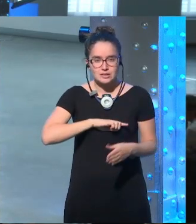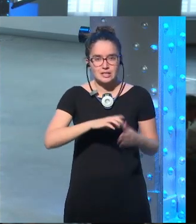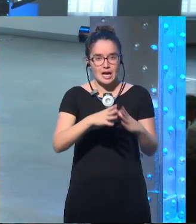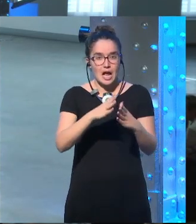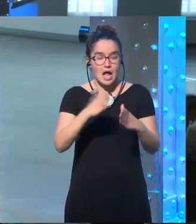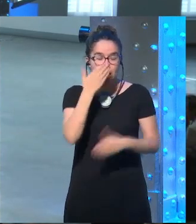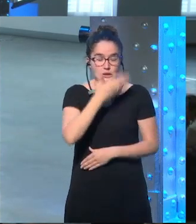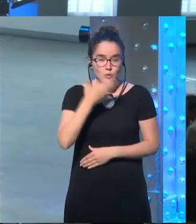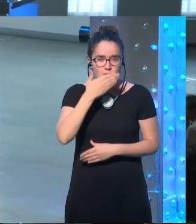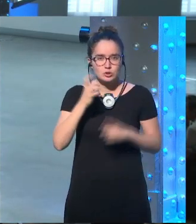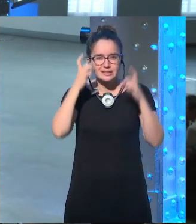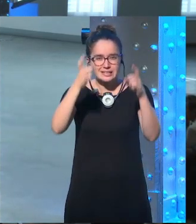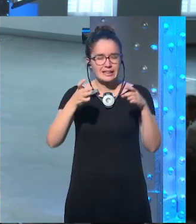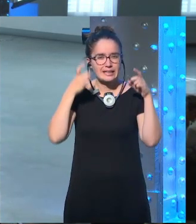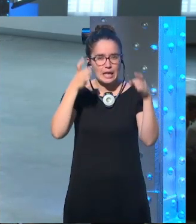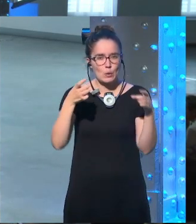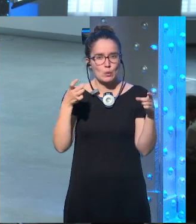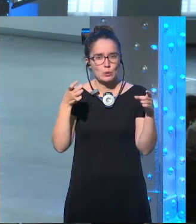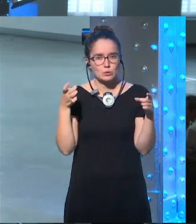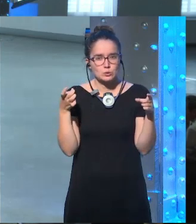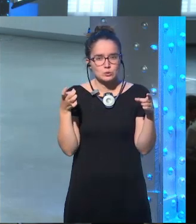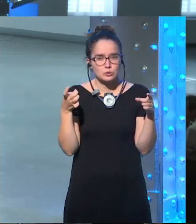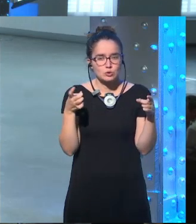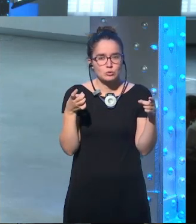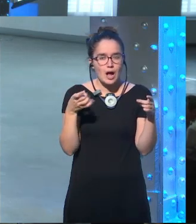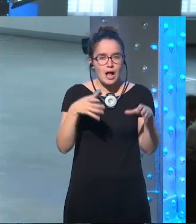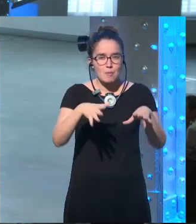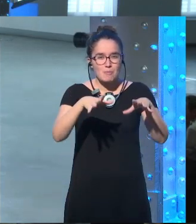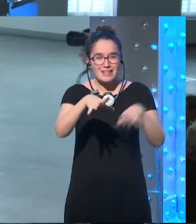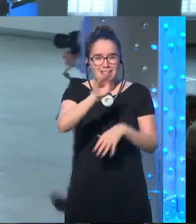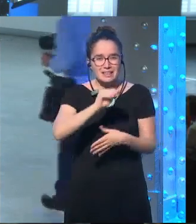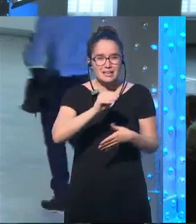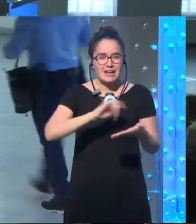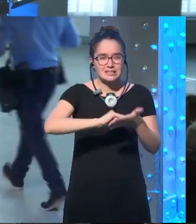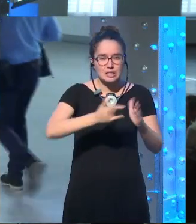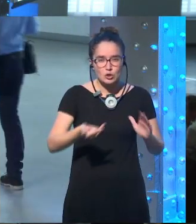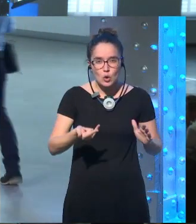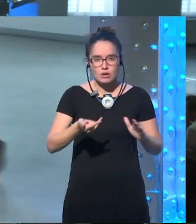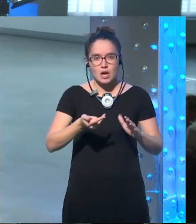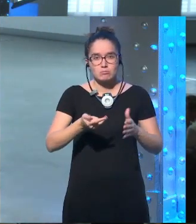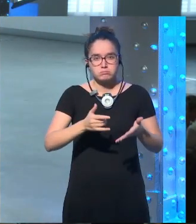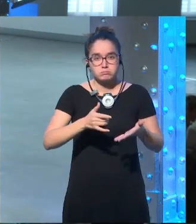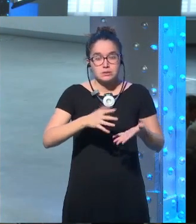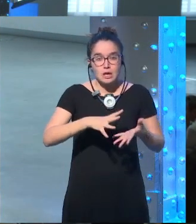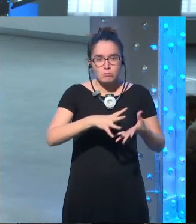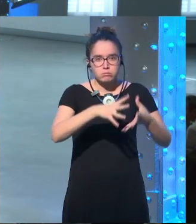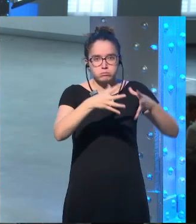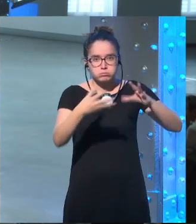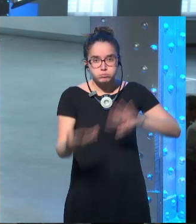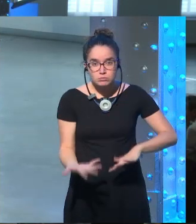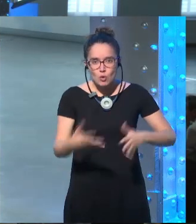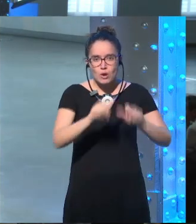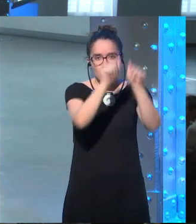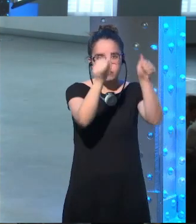to understand how technology is reshaping the world of work and what that